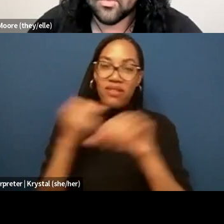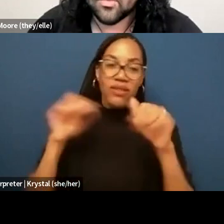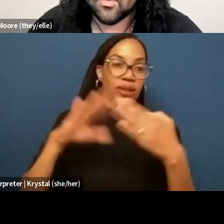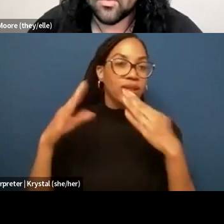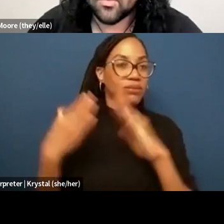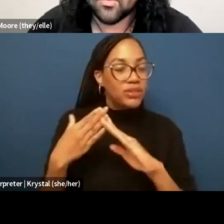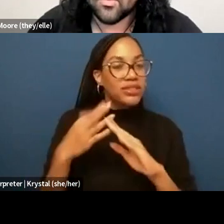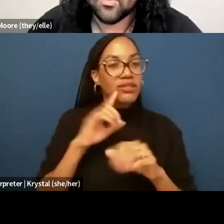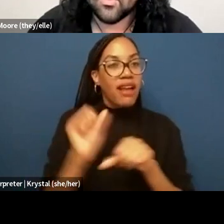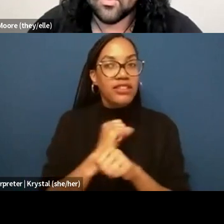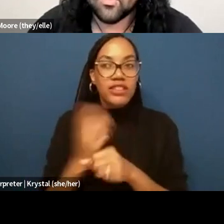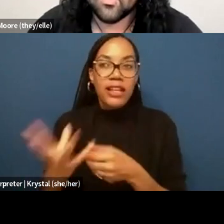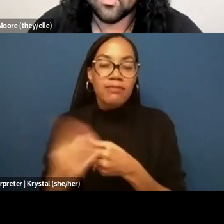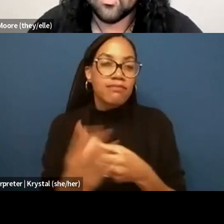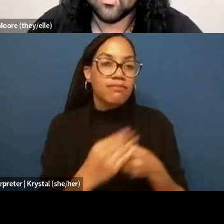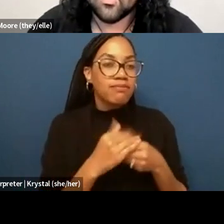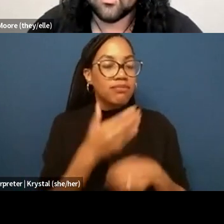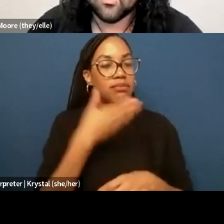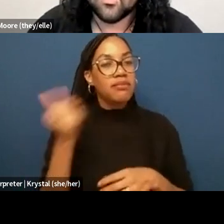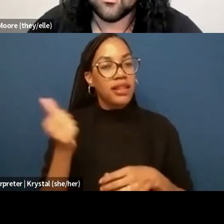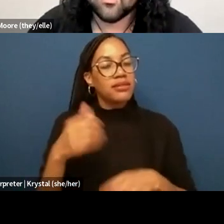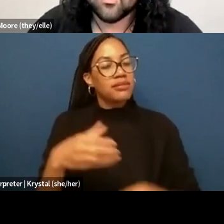best and most powerful resource, which is human beings.